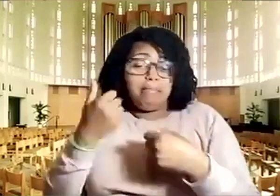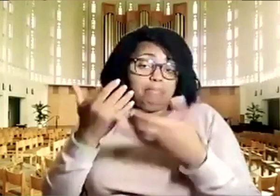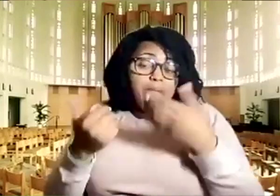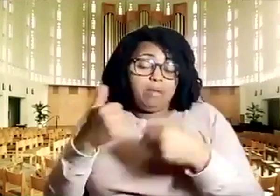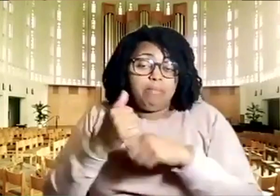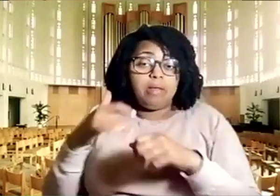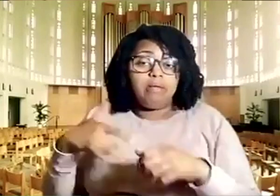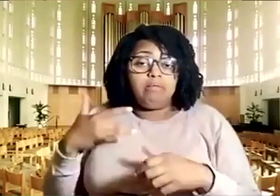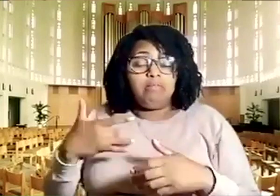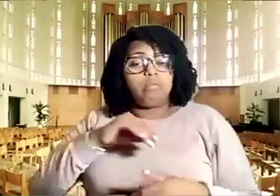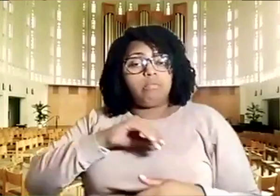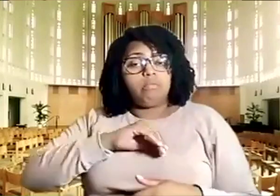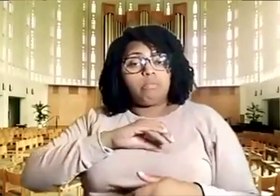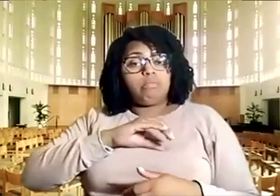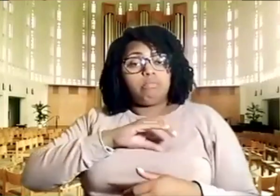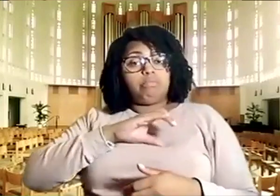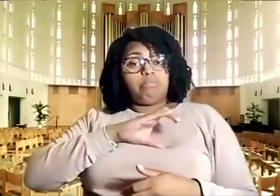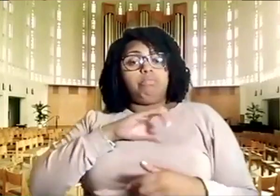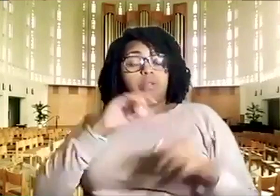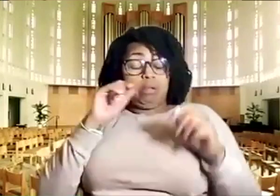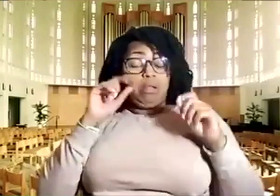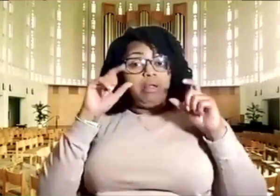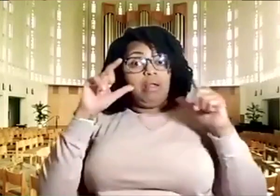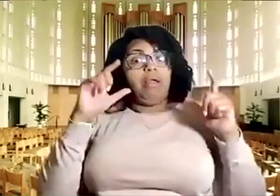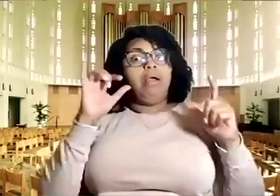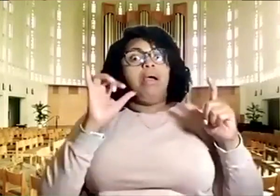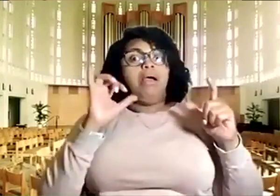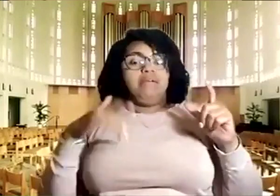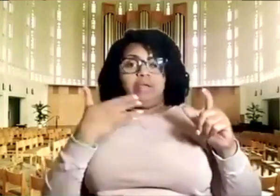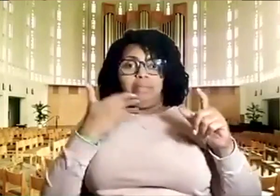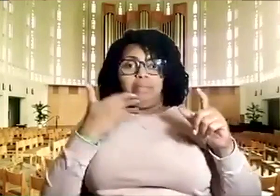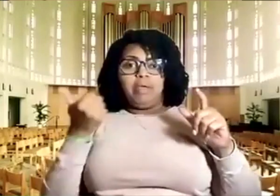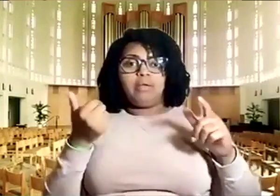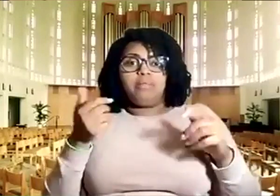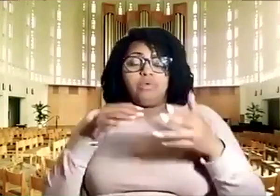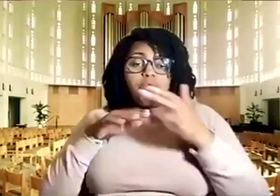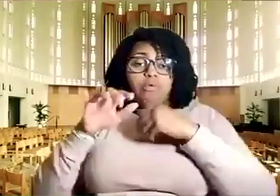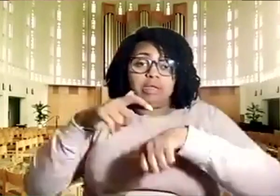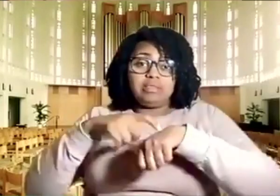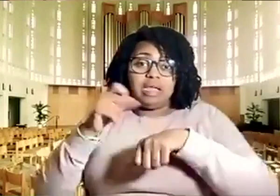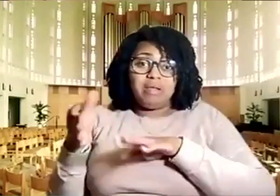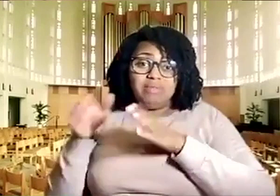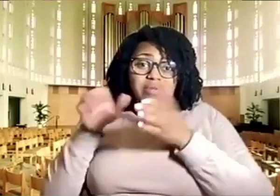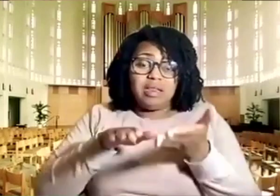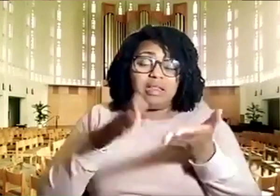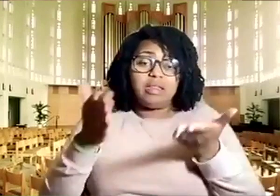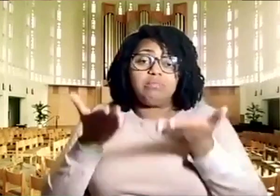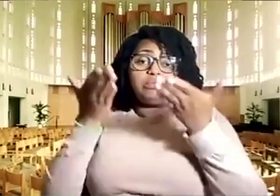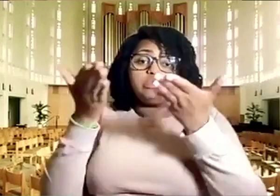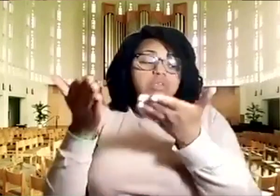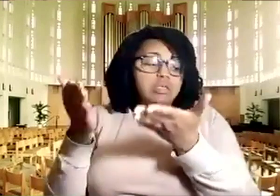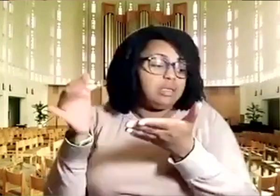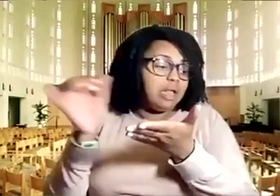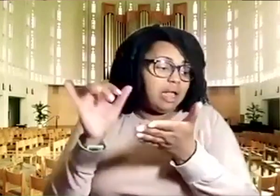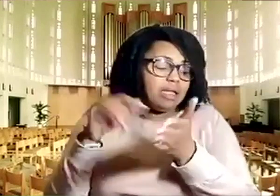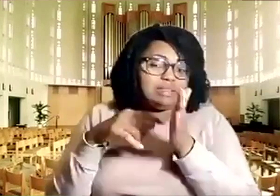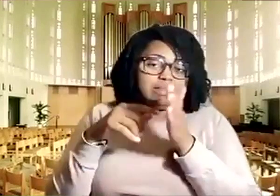so that he can, even in this time of death, present as king.